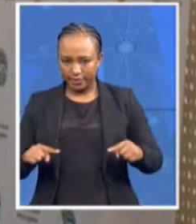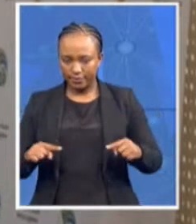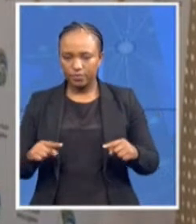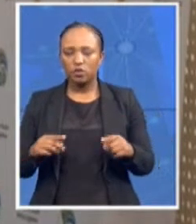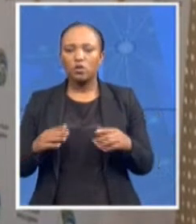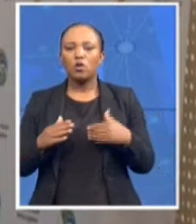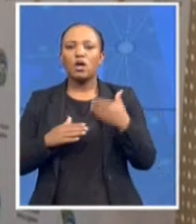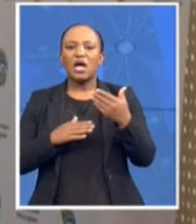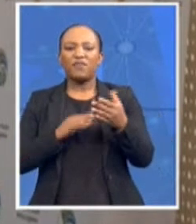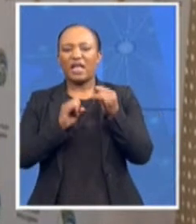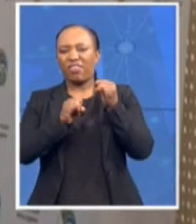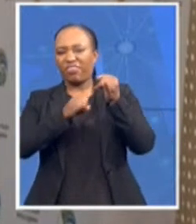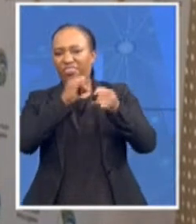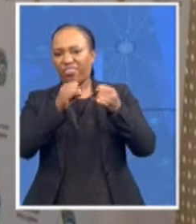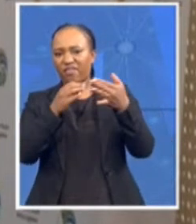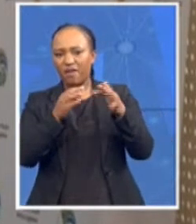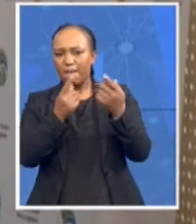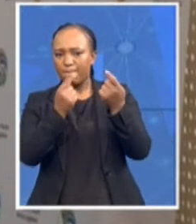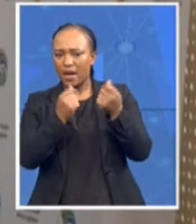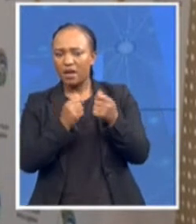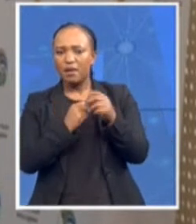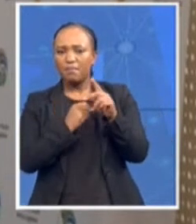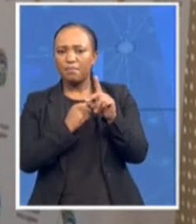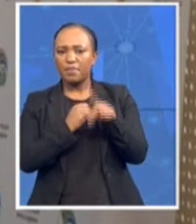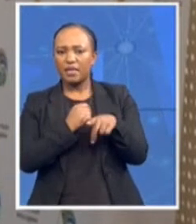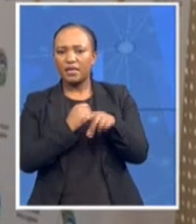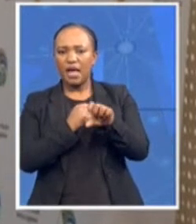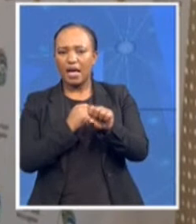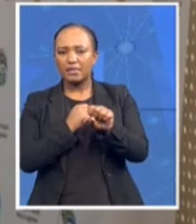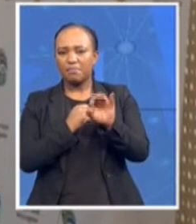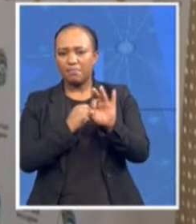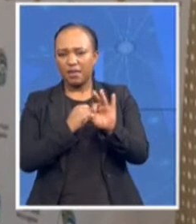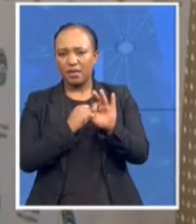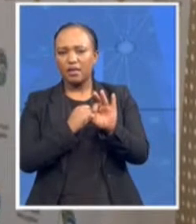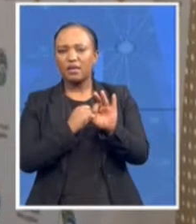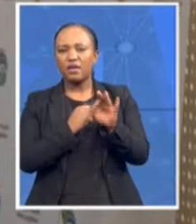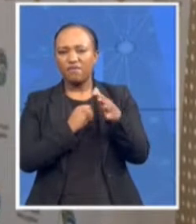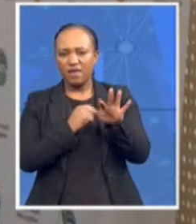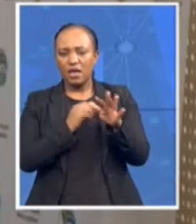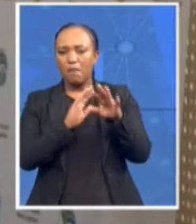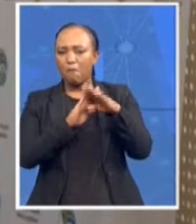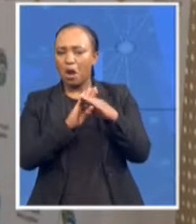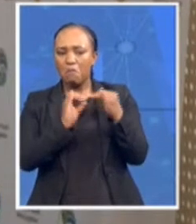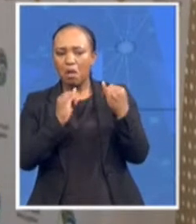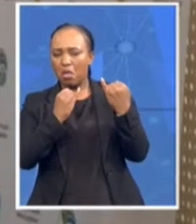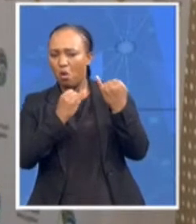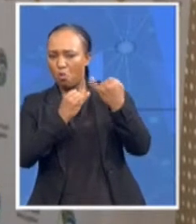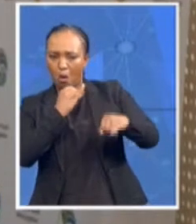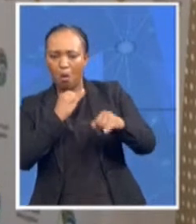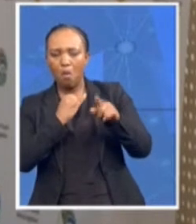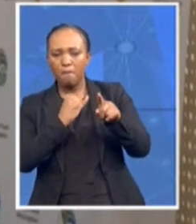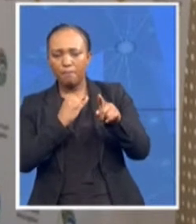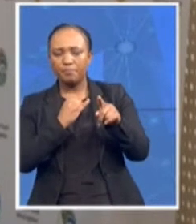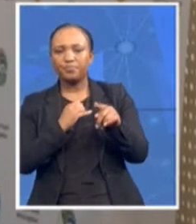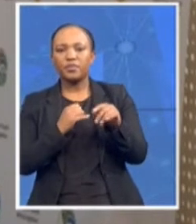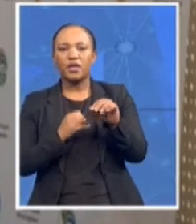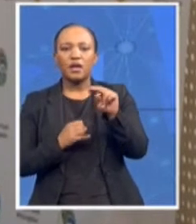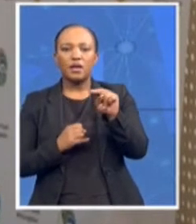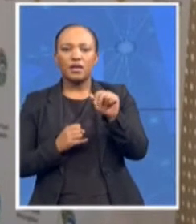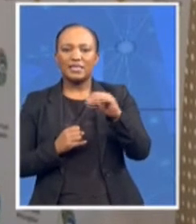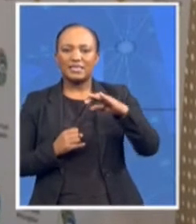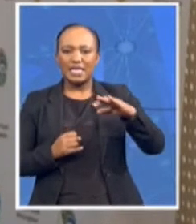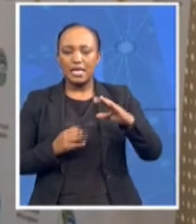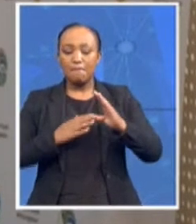PESP program and the complaints from the creative sector, the National Arts Council members launched an